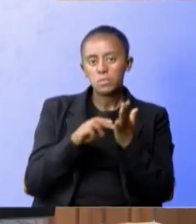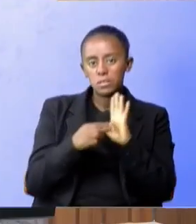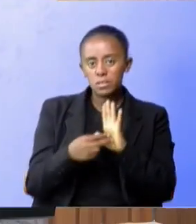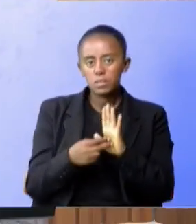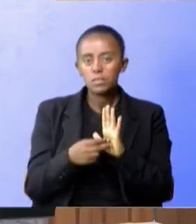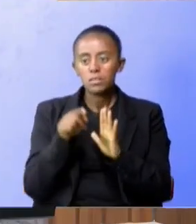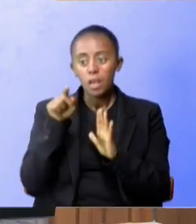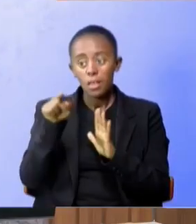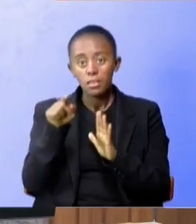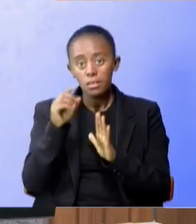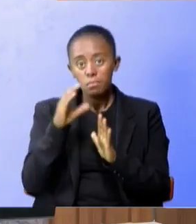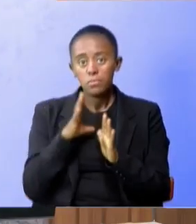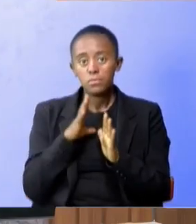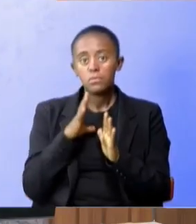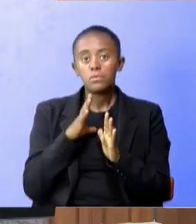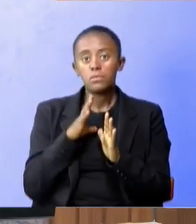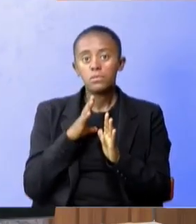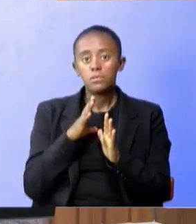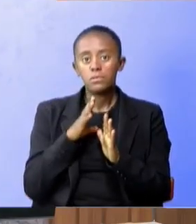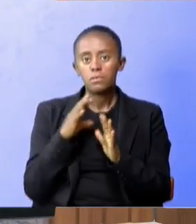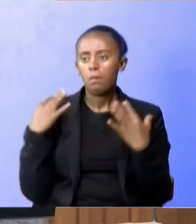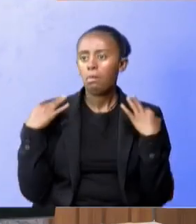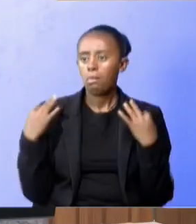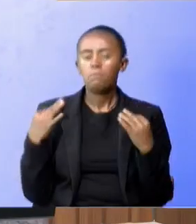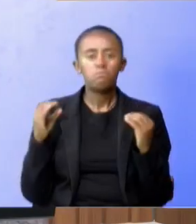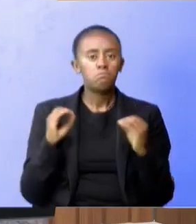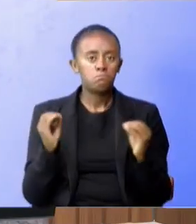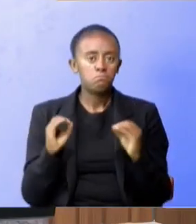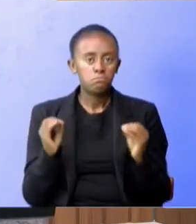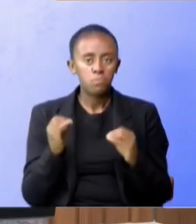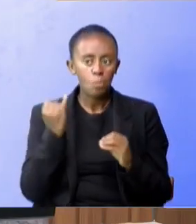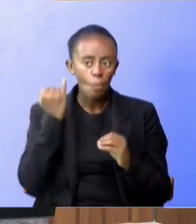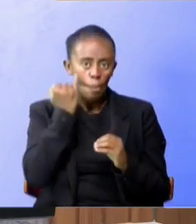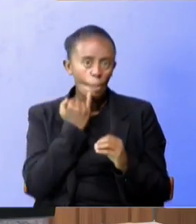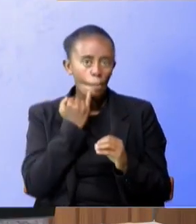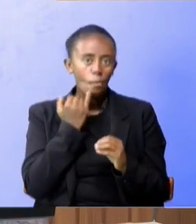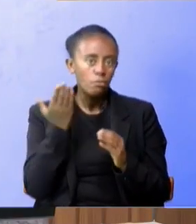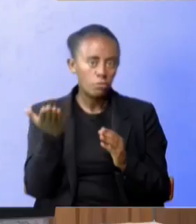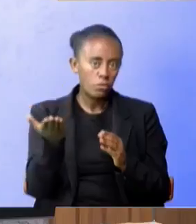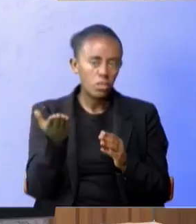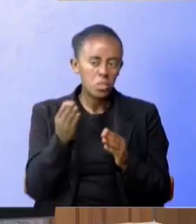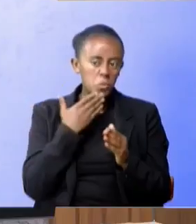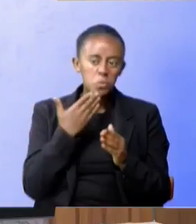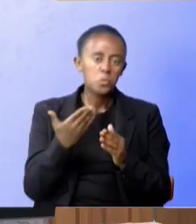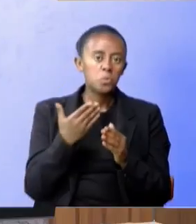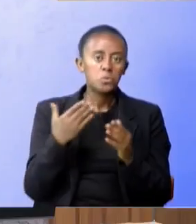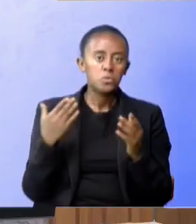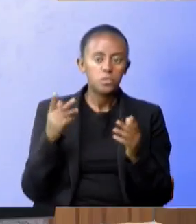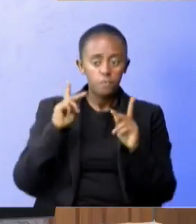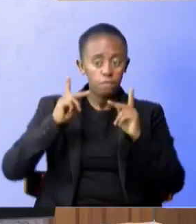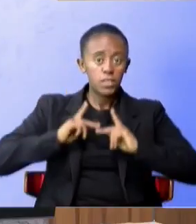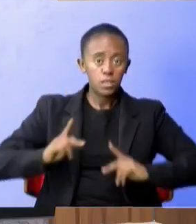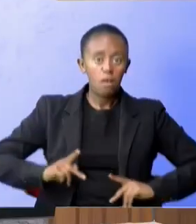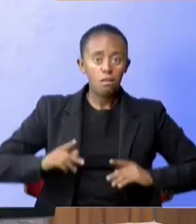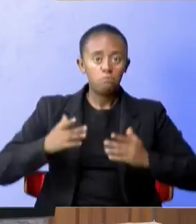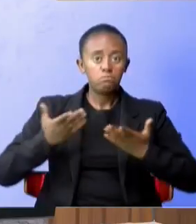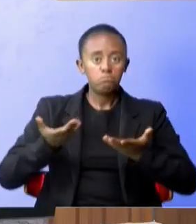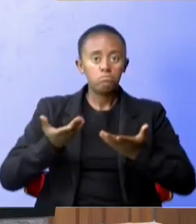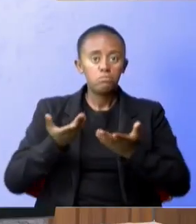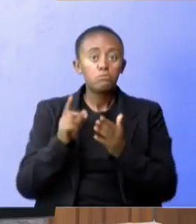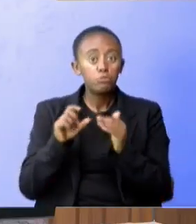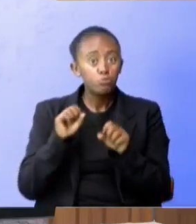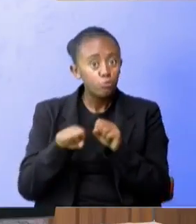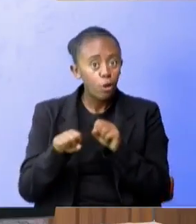that person is looking unhealthy or that person is not good in their physical state.